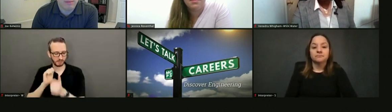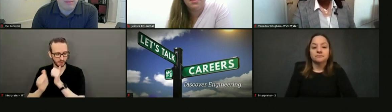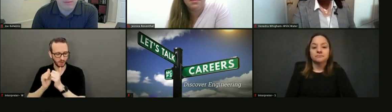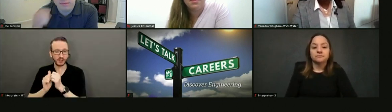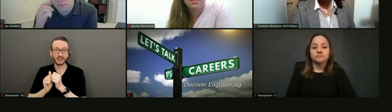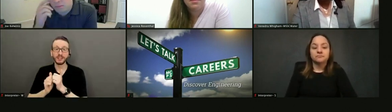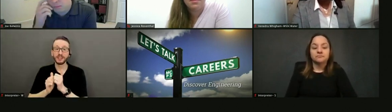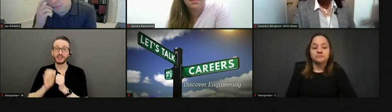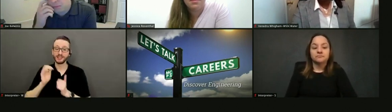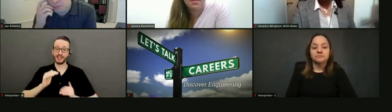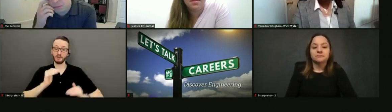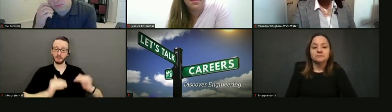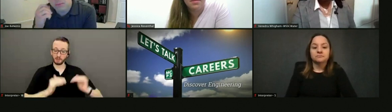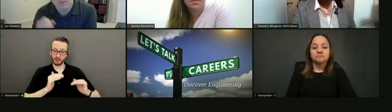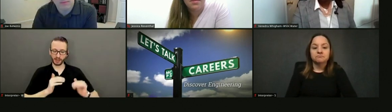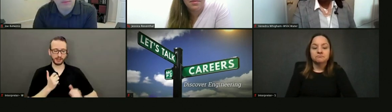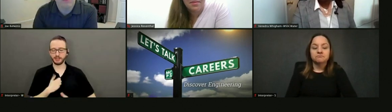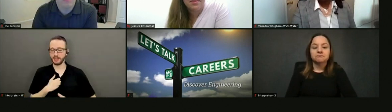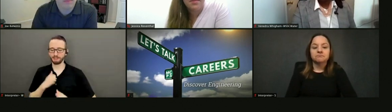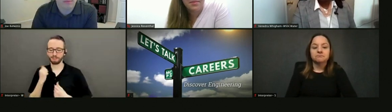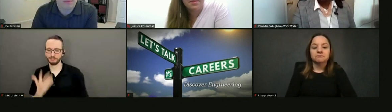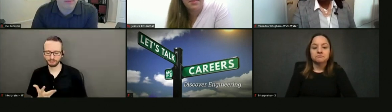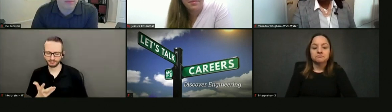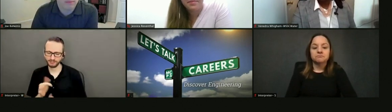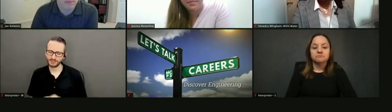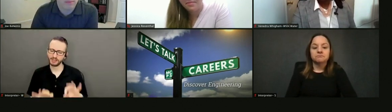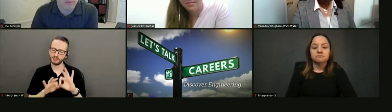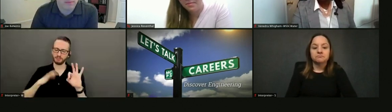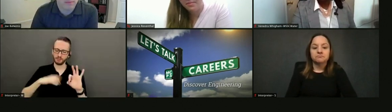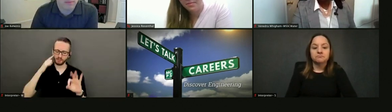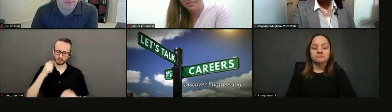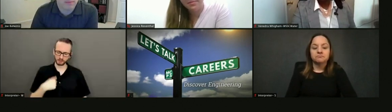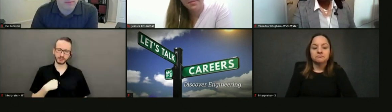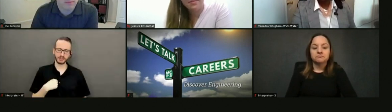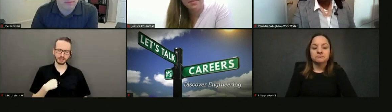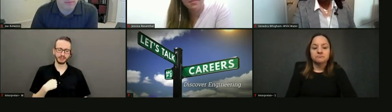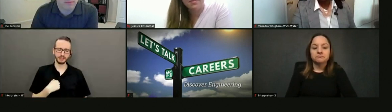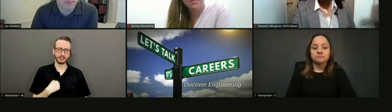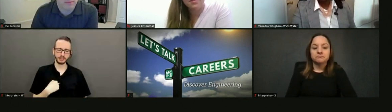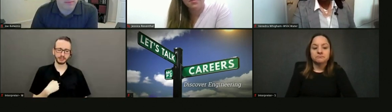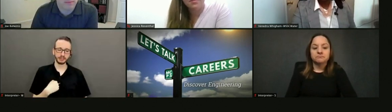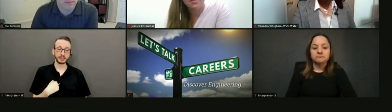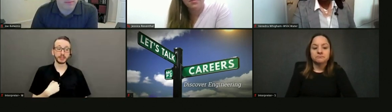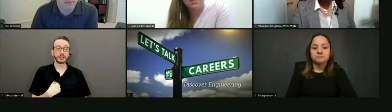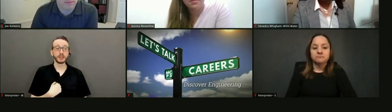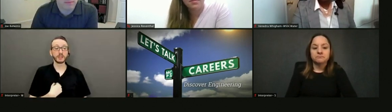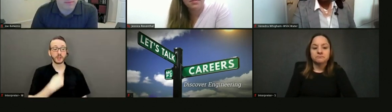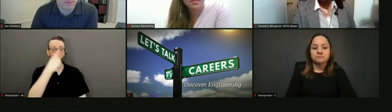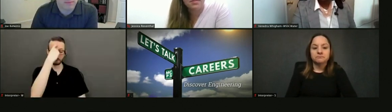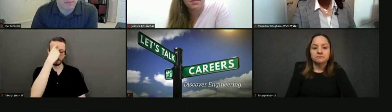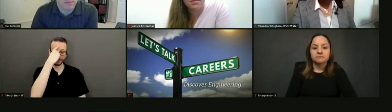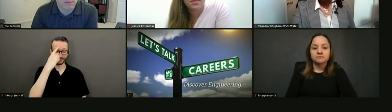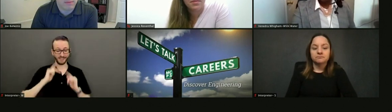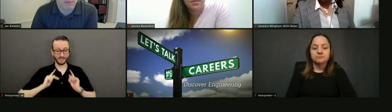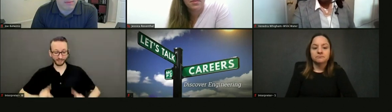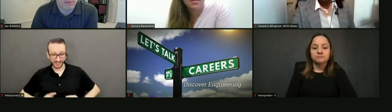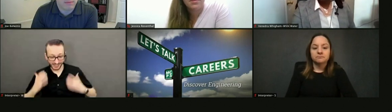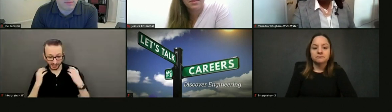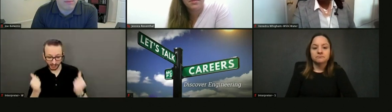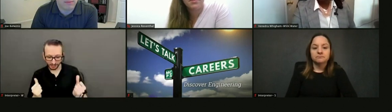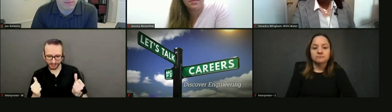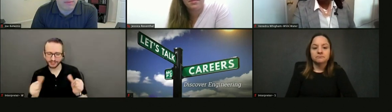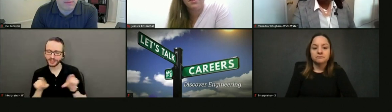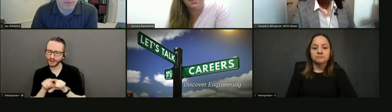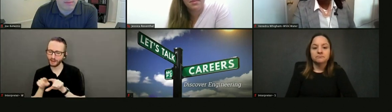balance and outlet for me was really important. So I think, you know, your mental and your physical health also goes